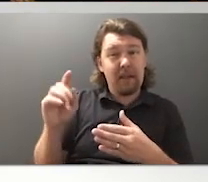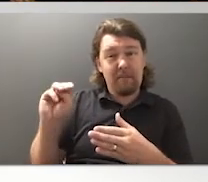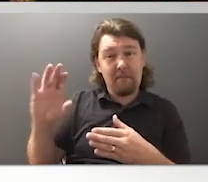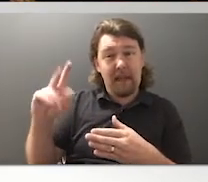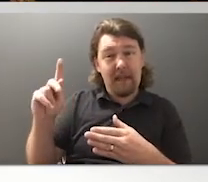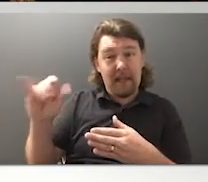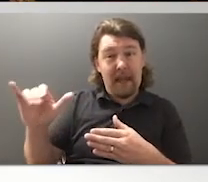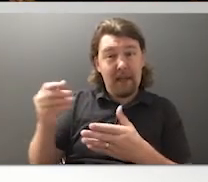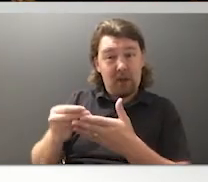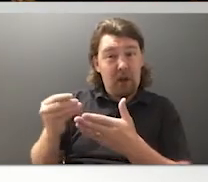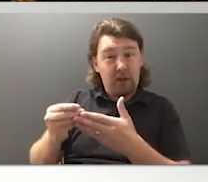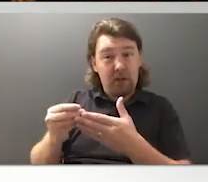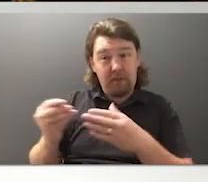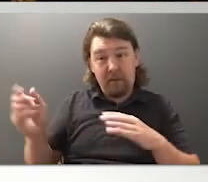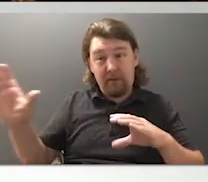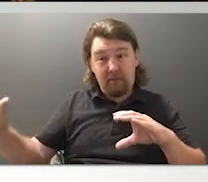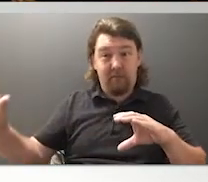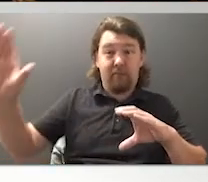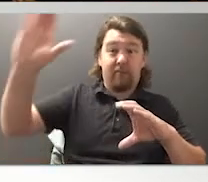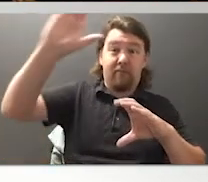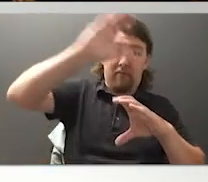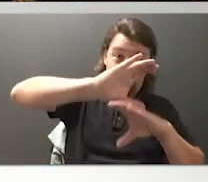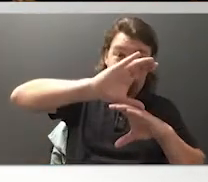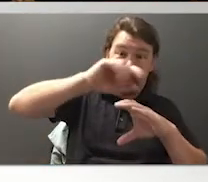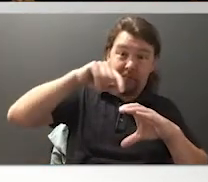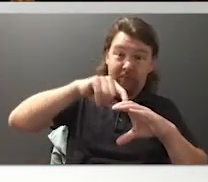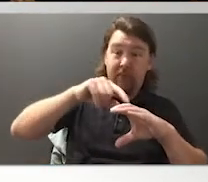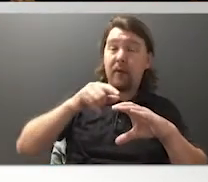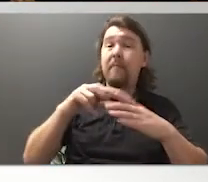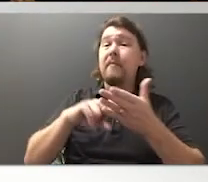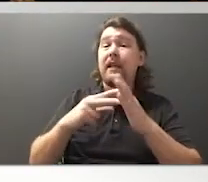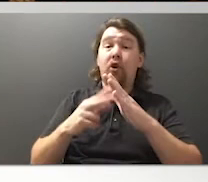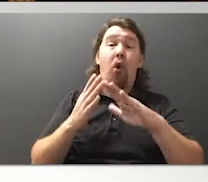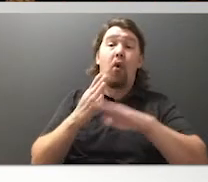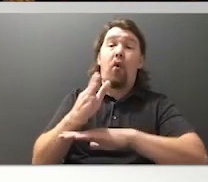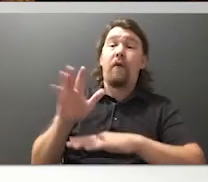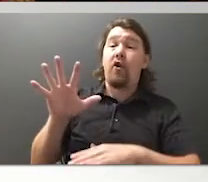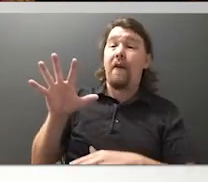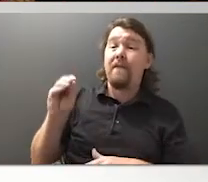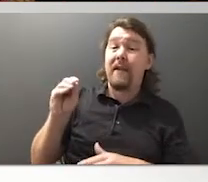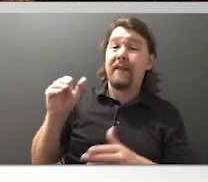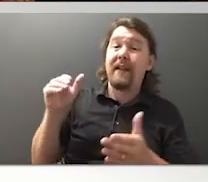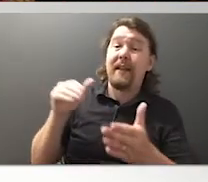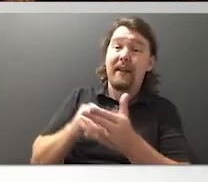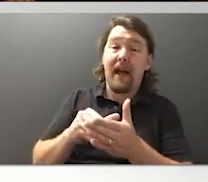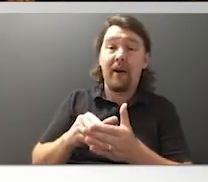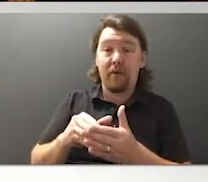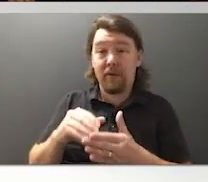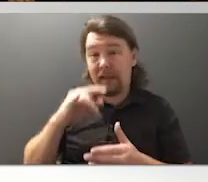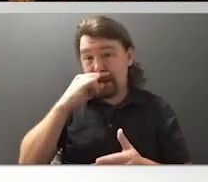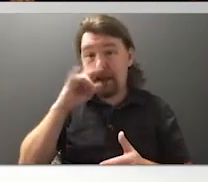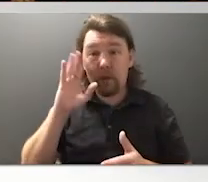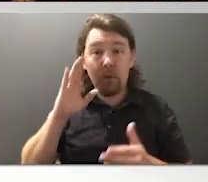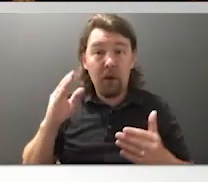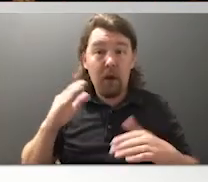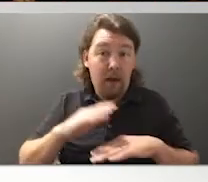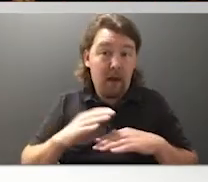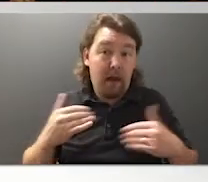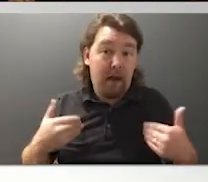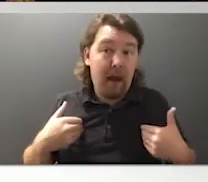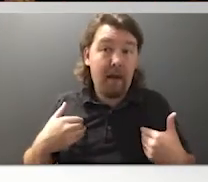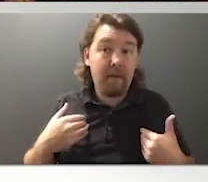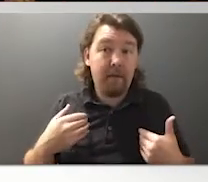So then after that, we are looking at over 50,000 kids on a special needs scholarship educational savings